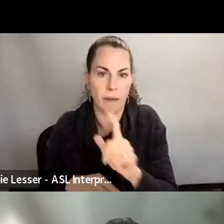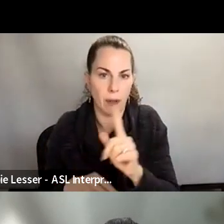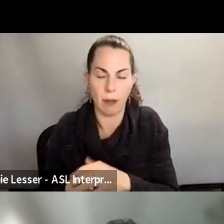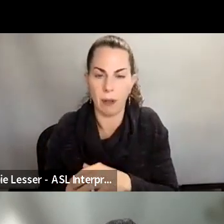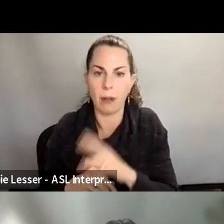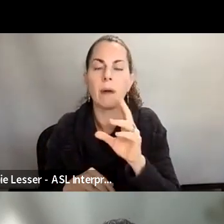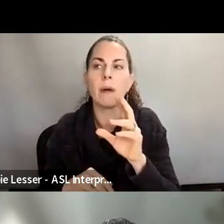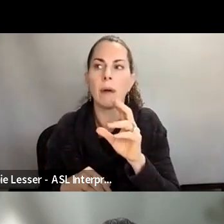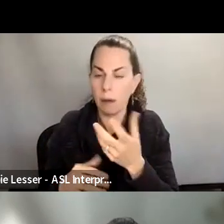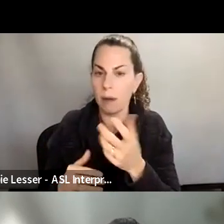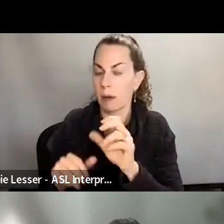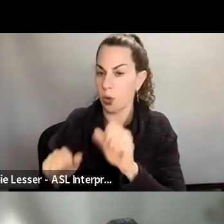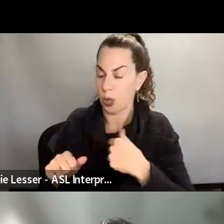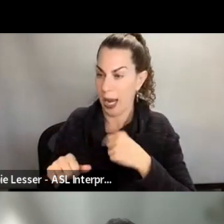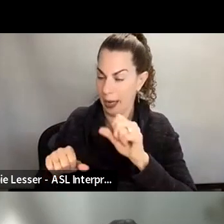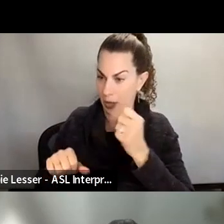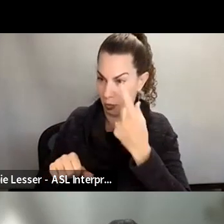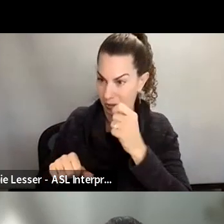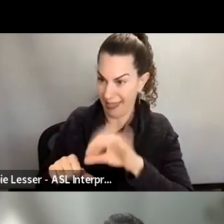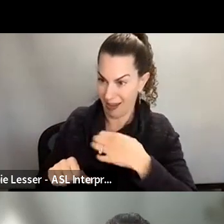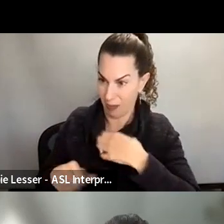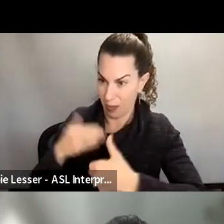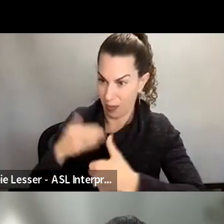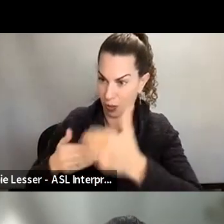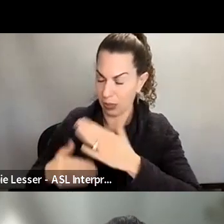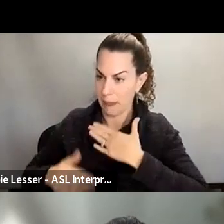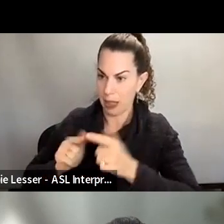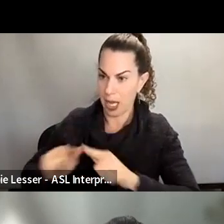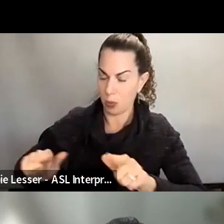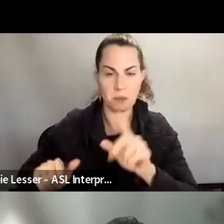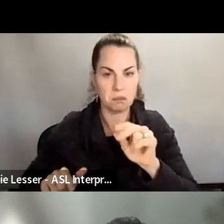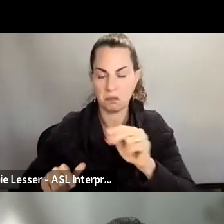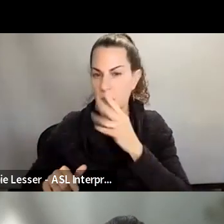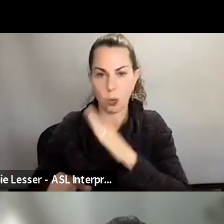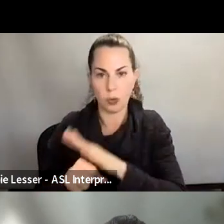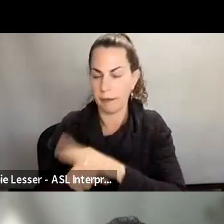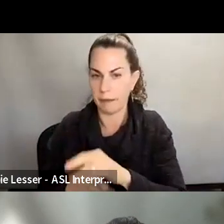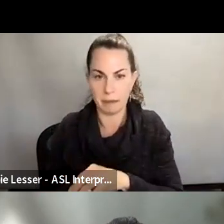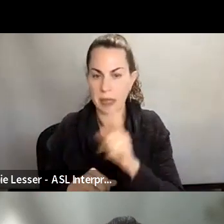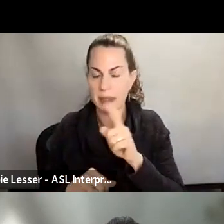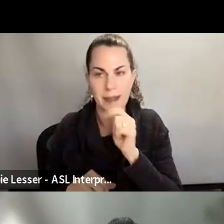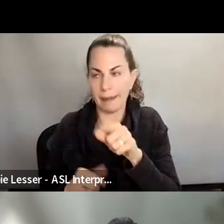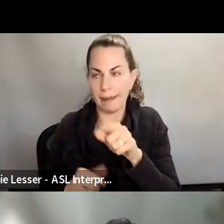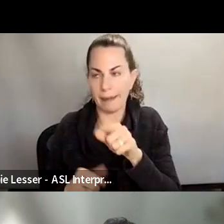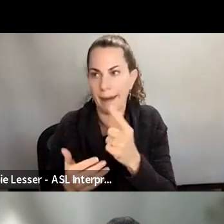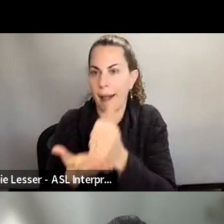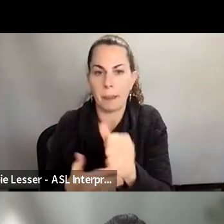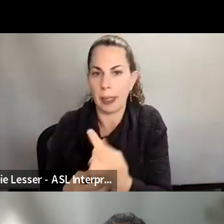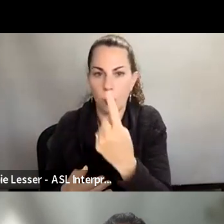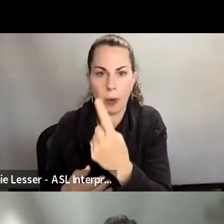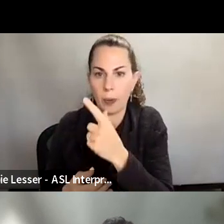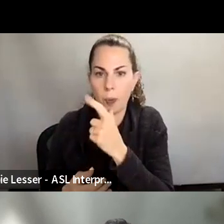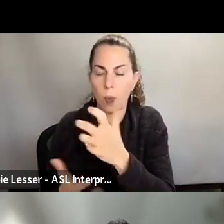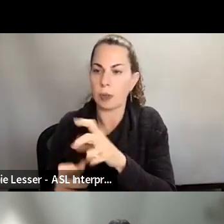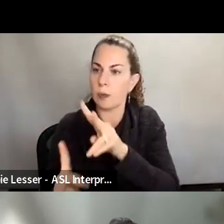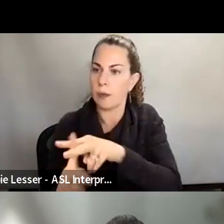ever understand it in my language? No, that's not a useful form. That's not something that's going to help anybody that wants to file a